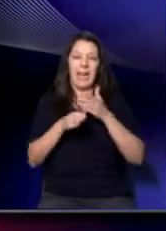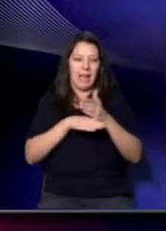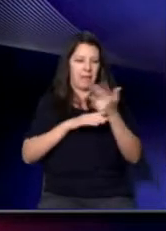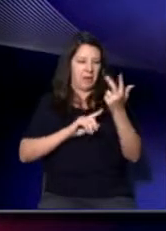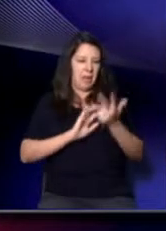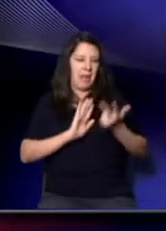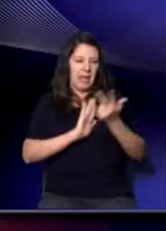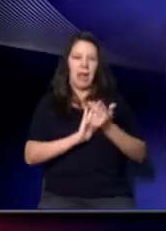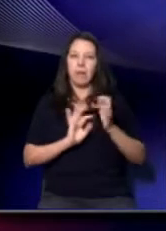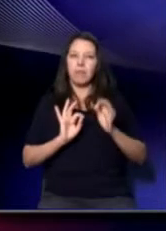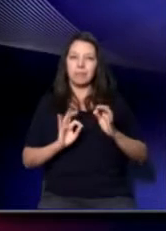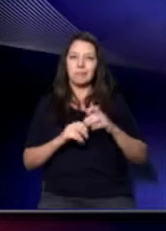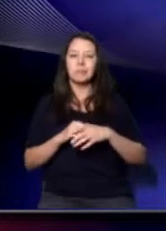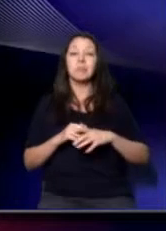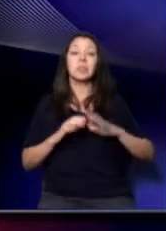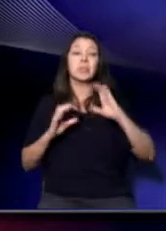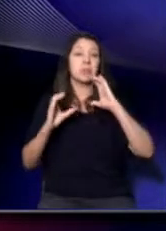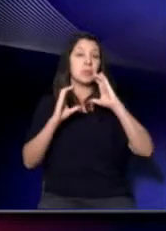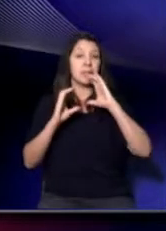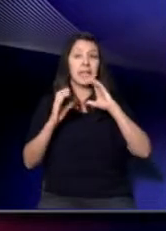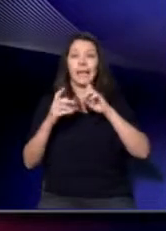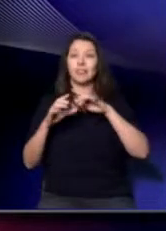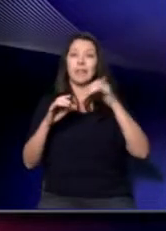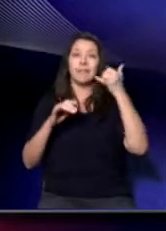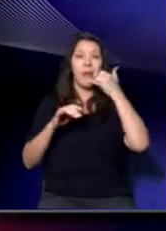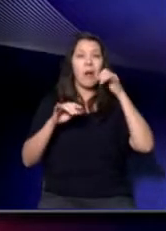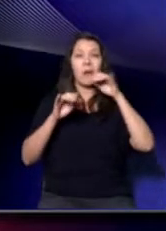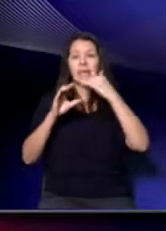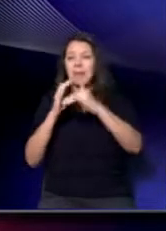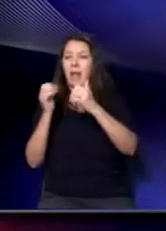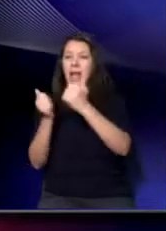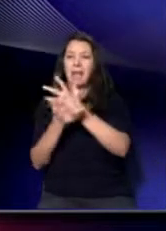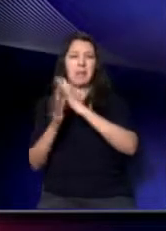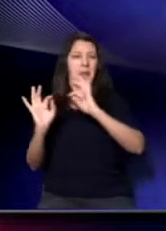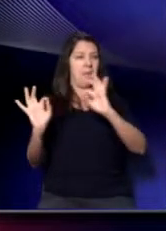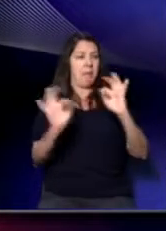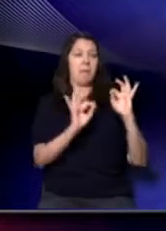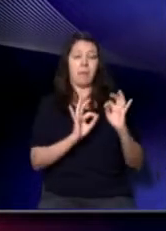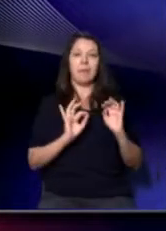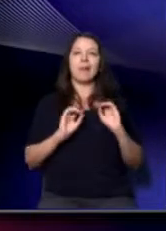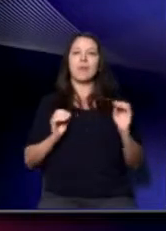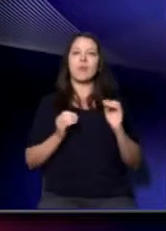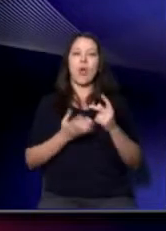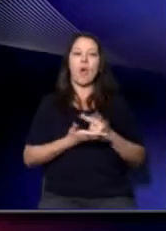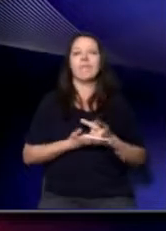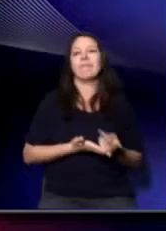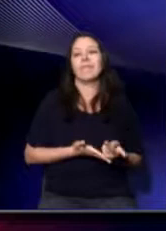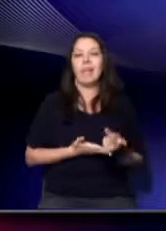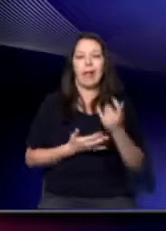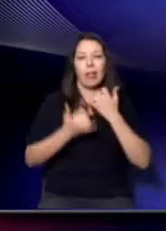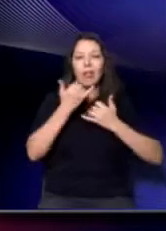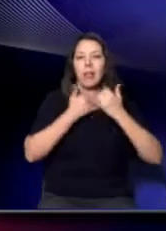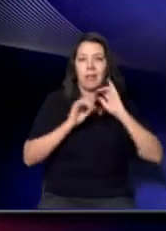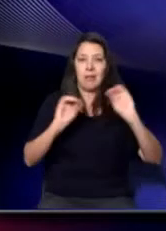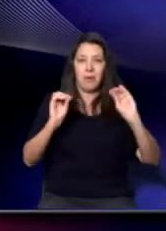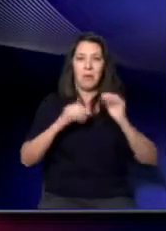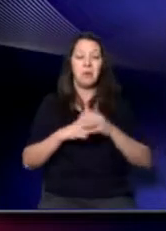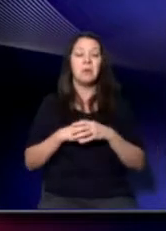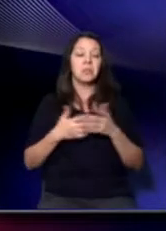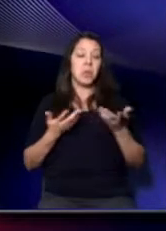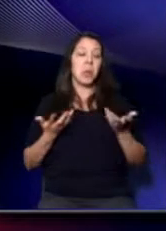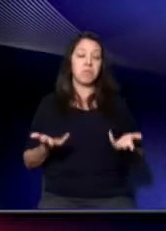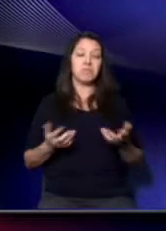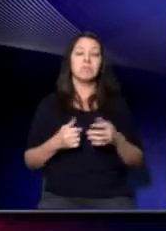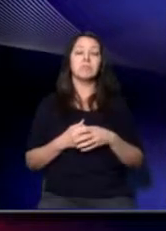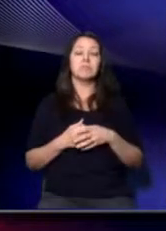up, communication was restored, and we had no failures at all. So with that, I'd like to open